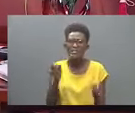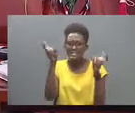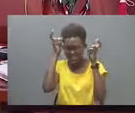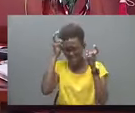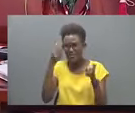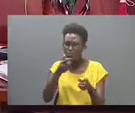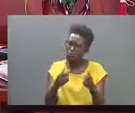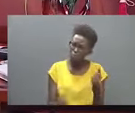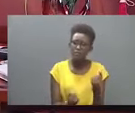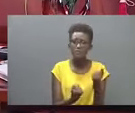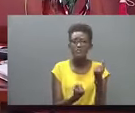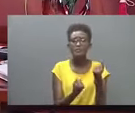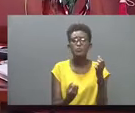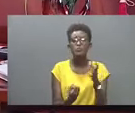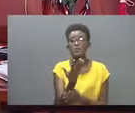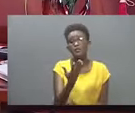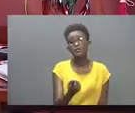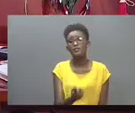y'ibibazo byose biri muri Afrika.